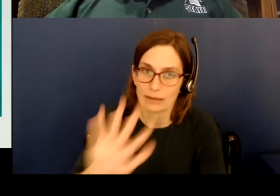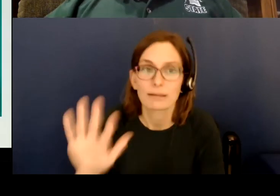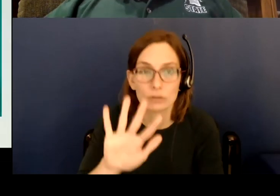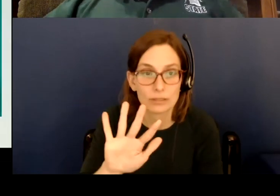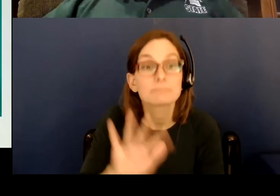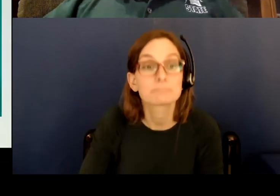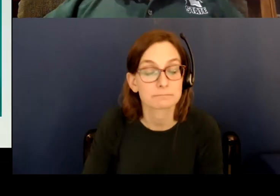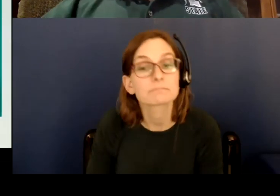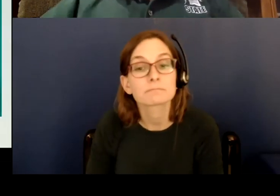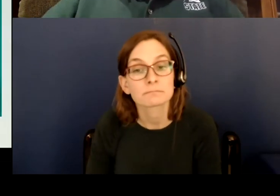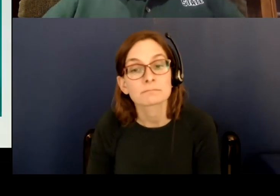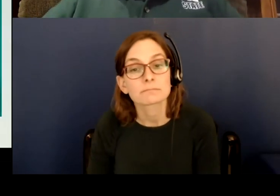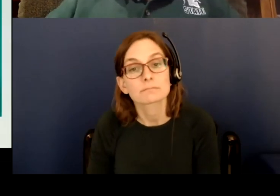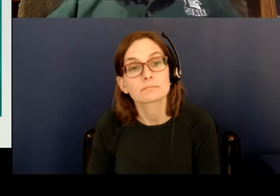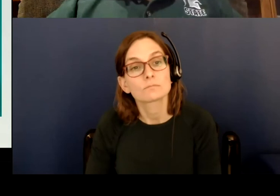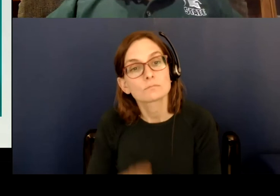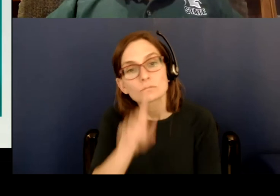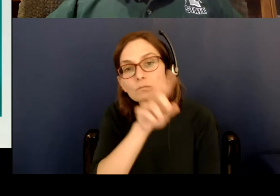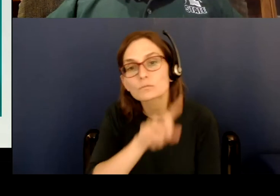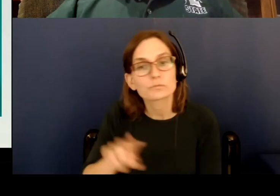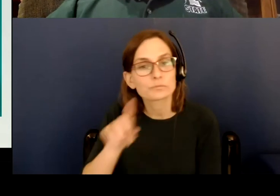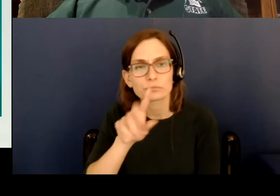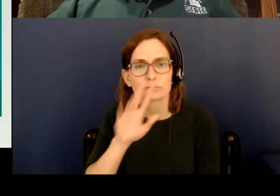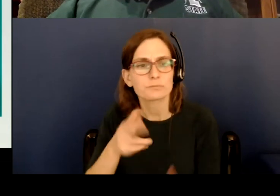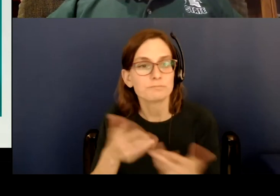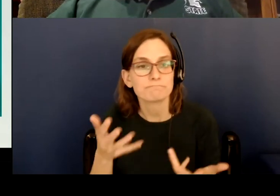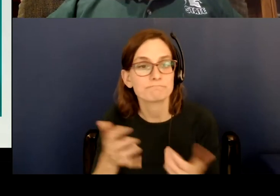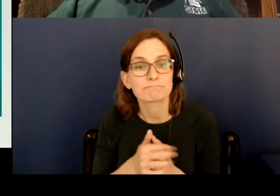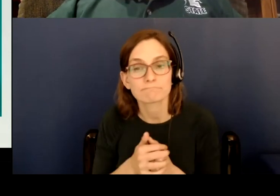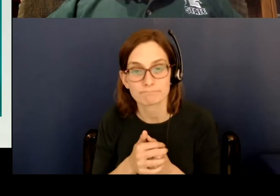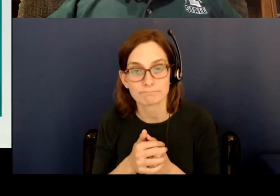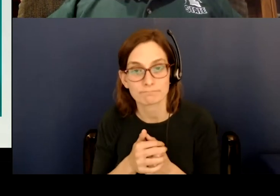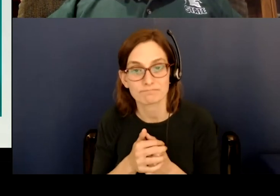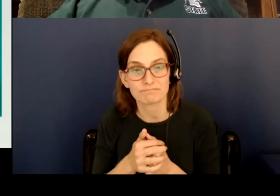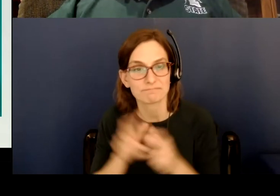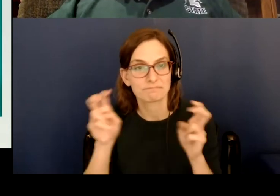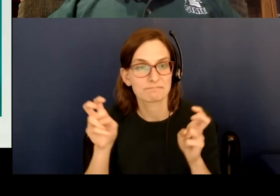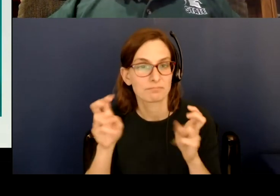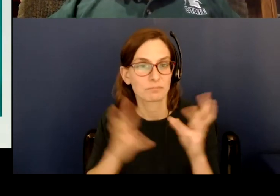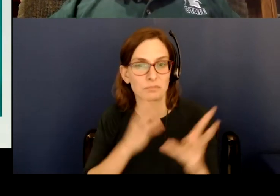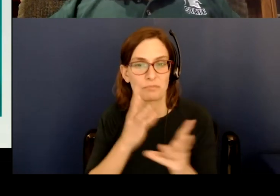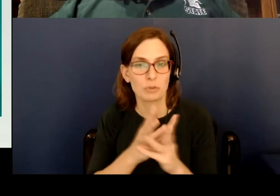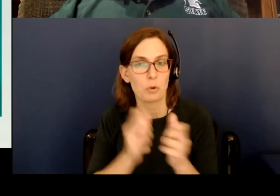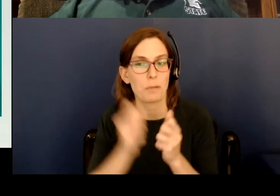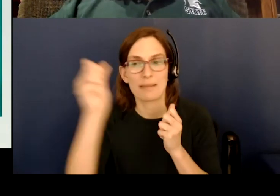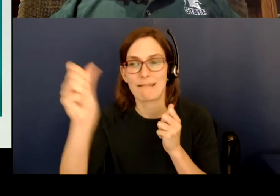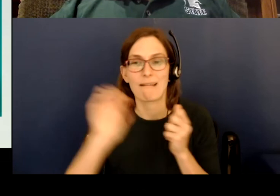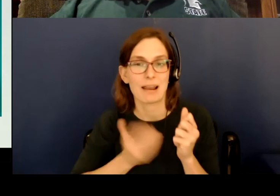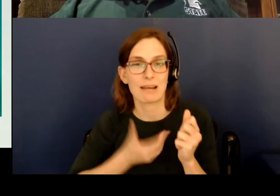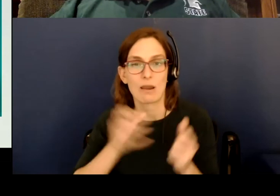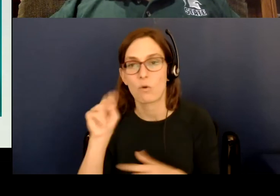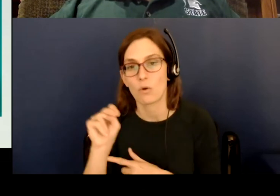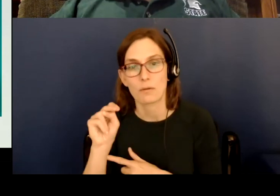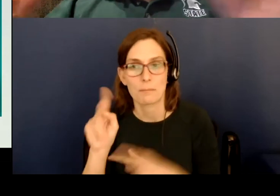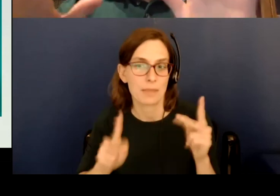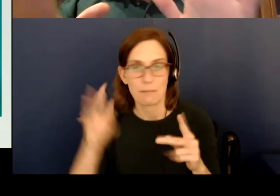So what is this about? I'm titling the slide "A World Beyond Our Own." People are always wondering about life beyond